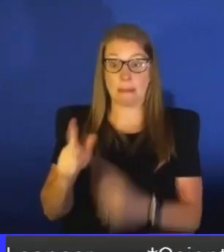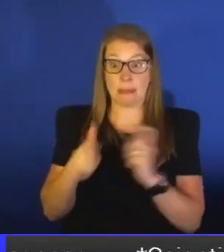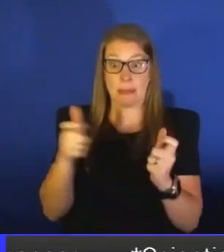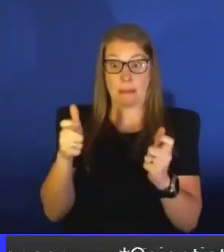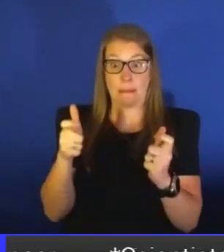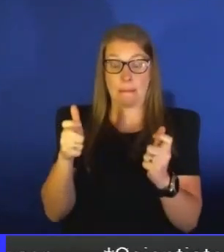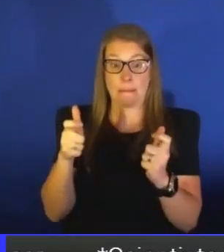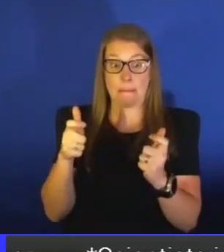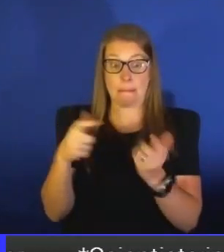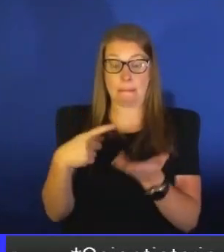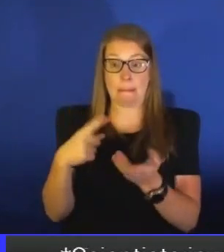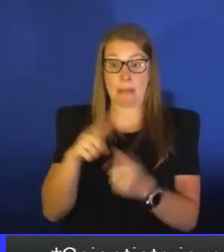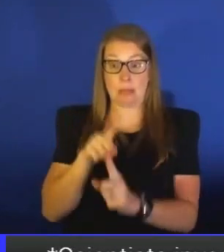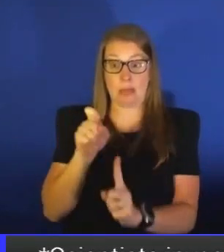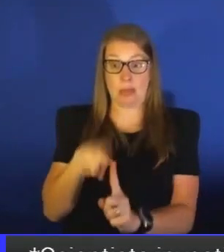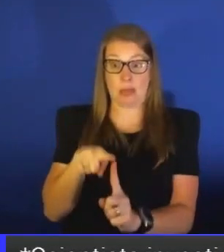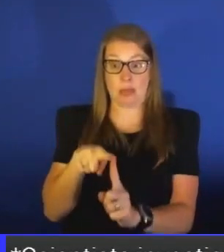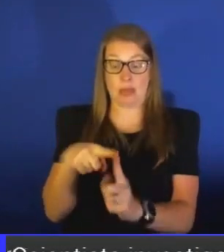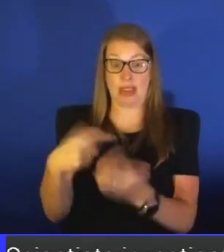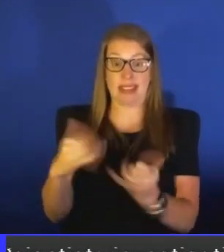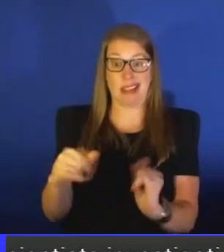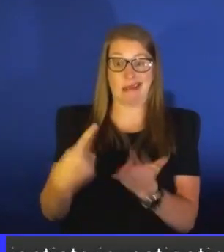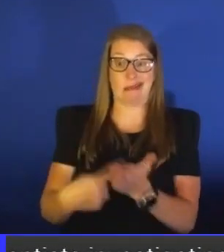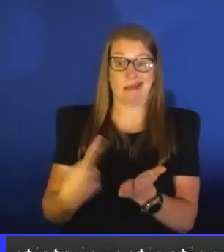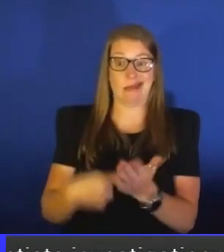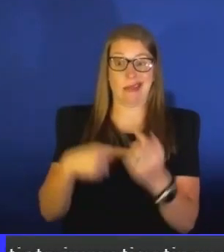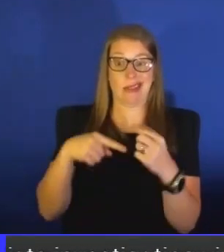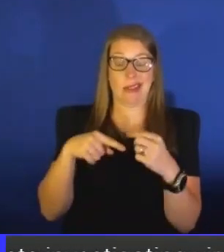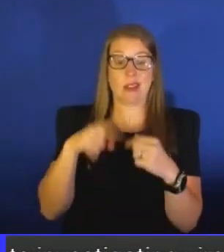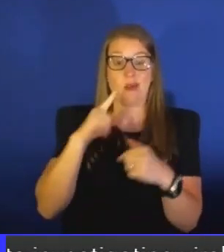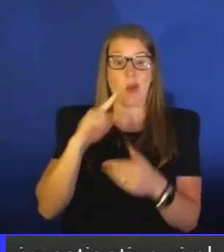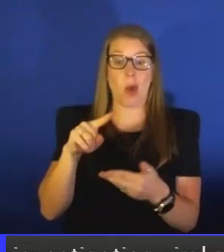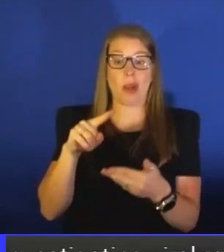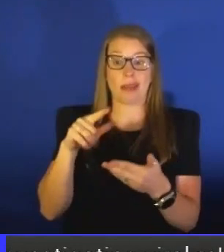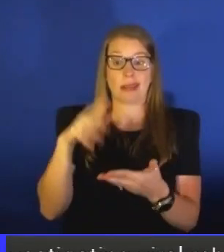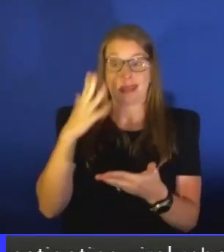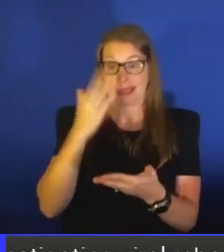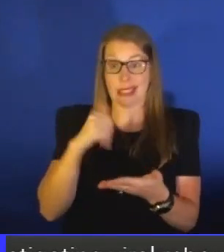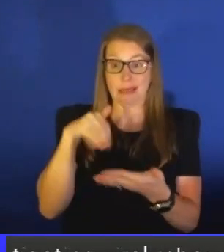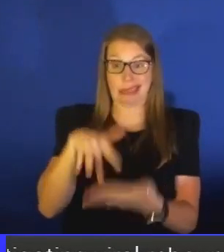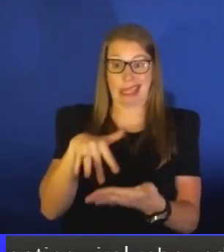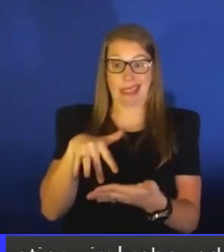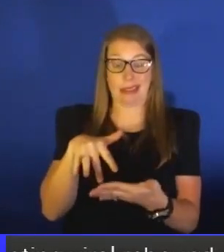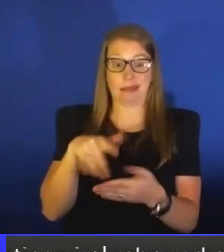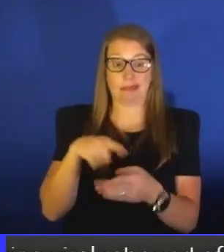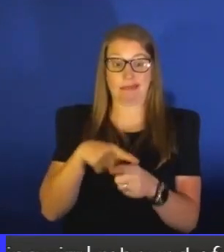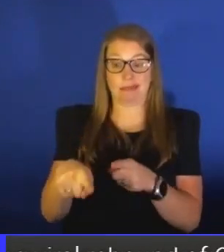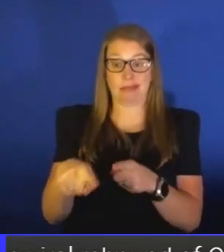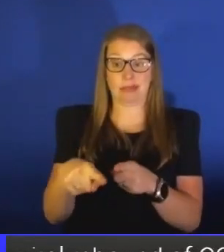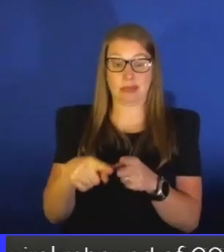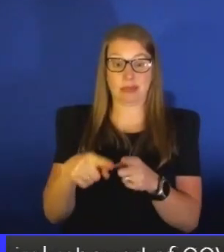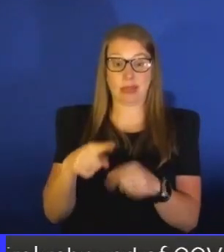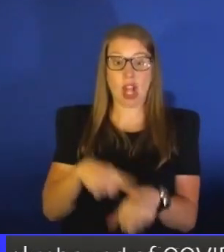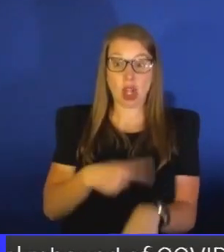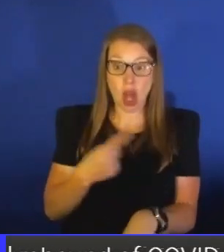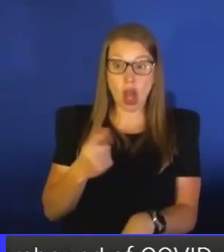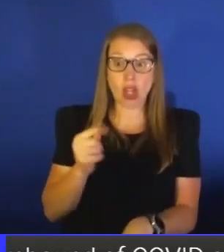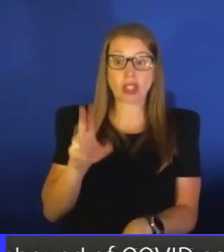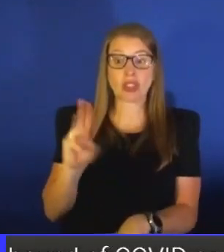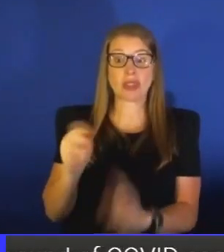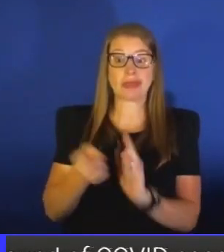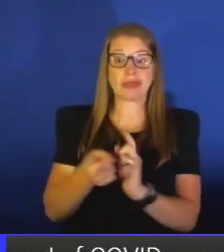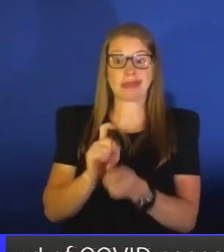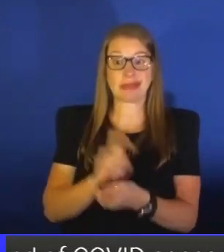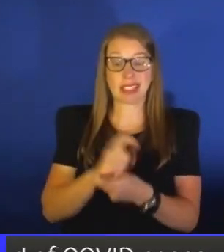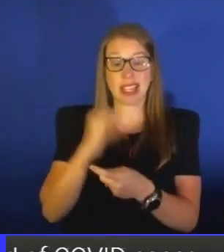debated within the sleep field. The tough thing about this, could there be long-term changes in brain chemistry when you take chronic